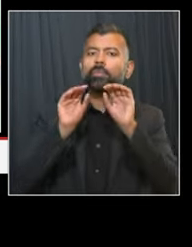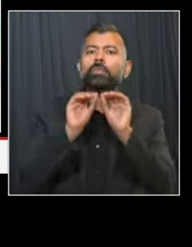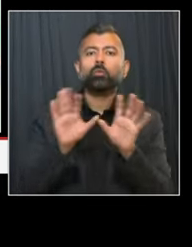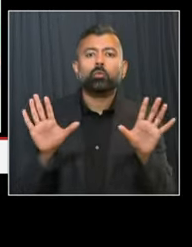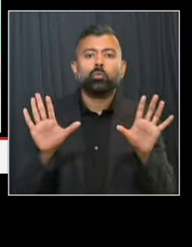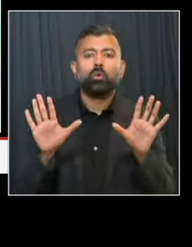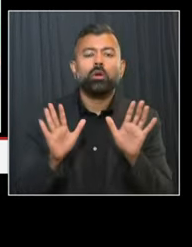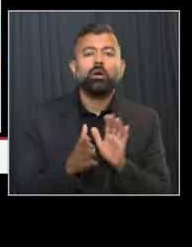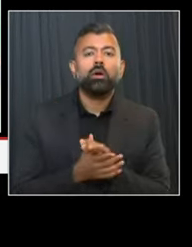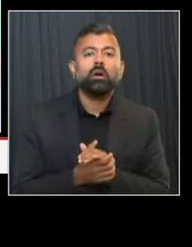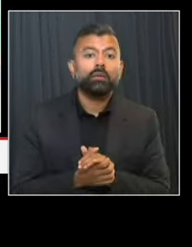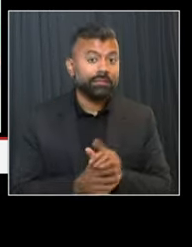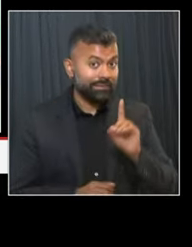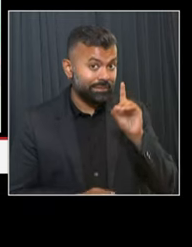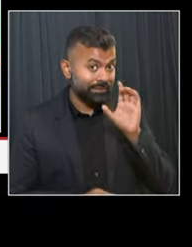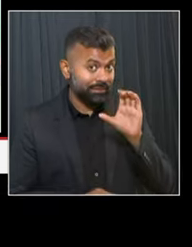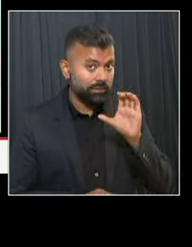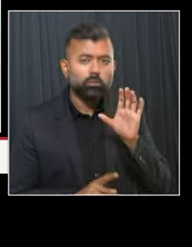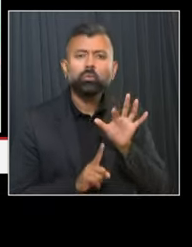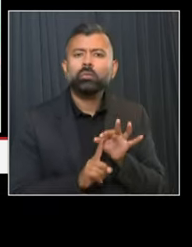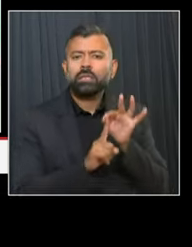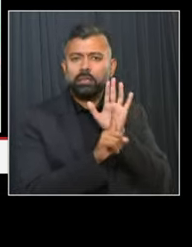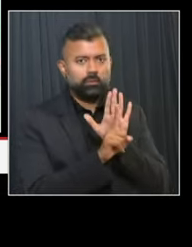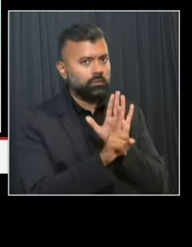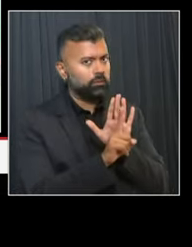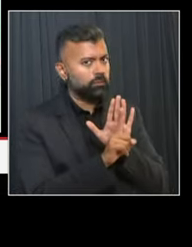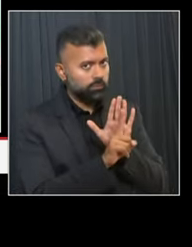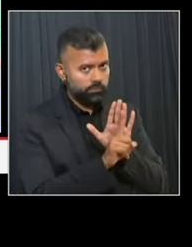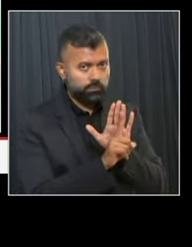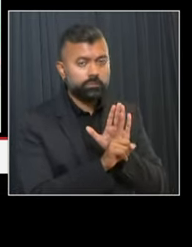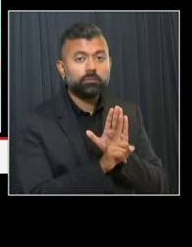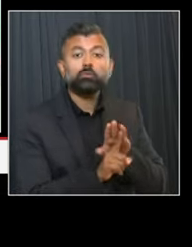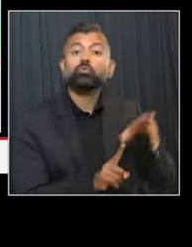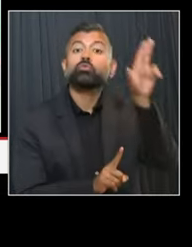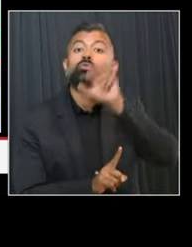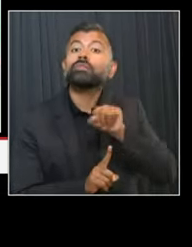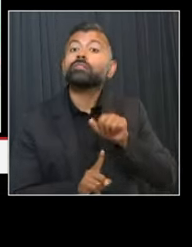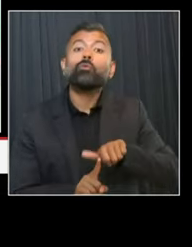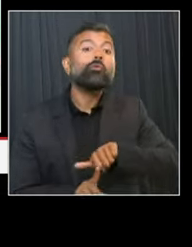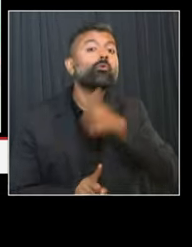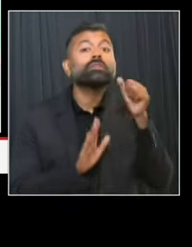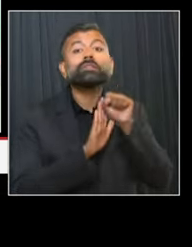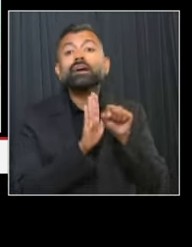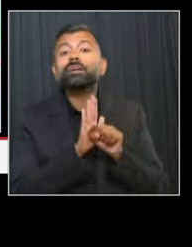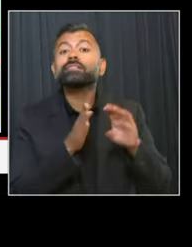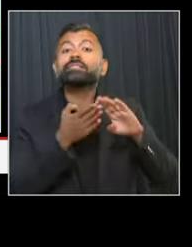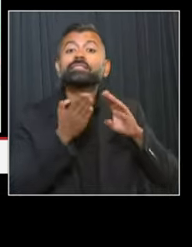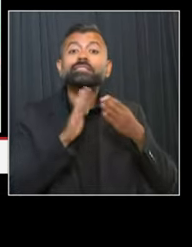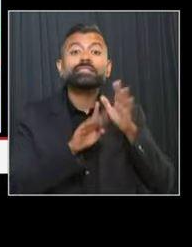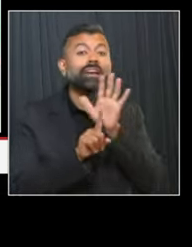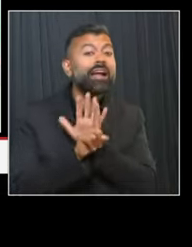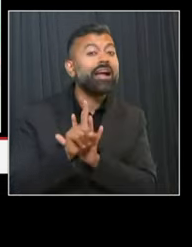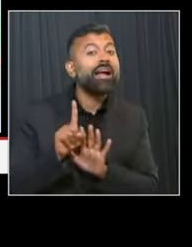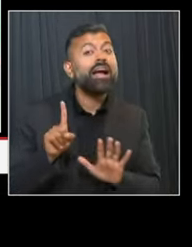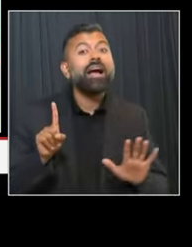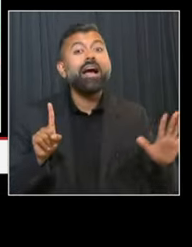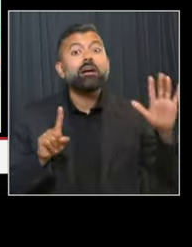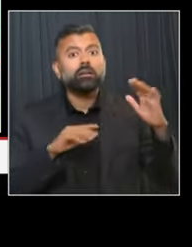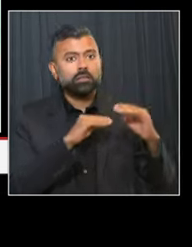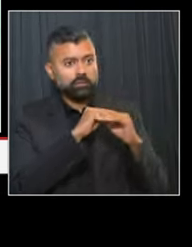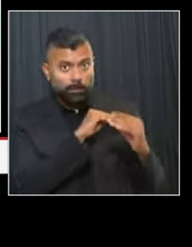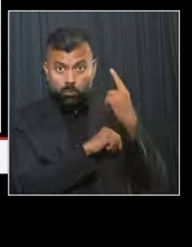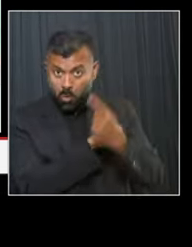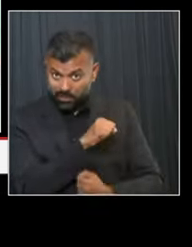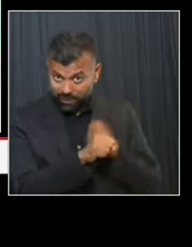4 years. And part of that balancing has allowed us to be resilient and fiscally strong,